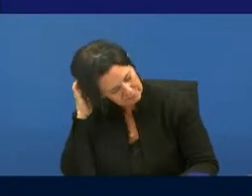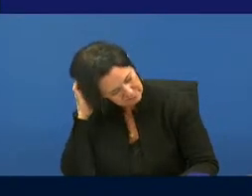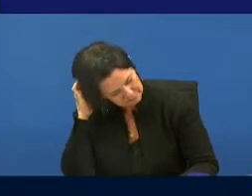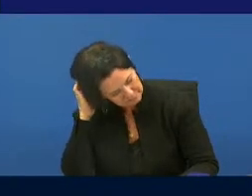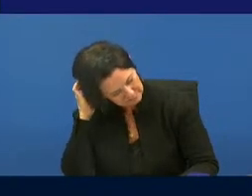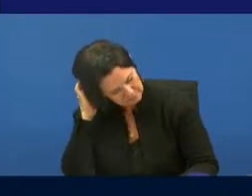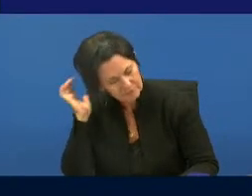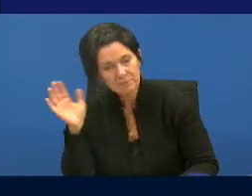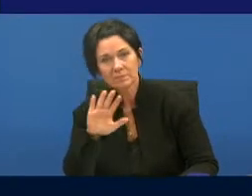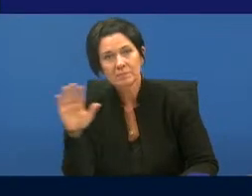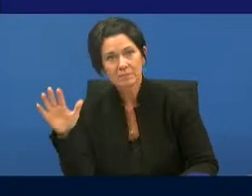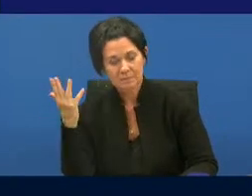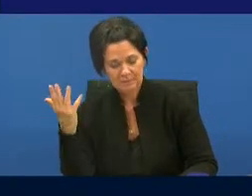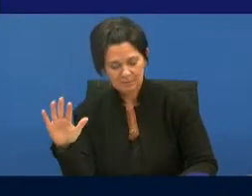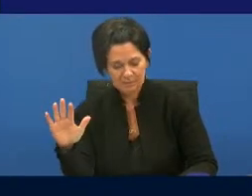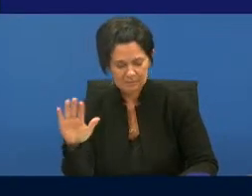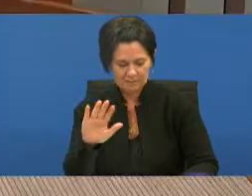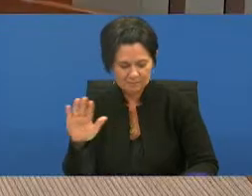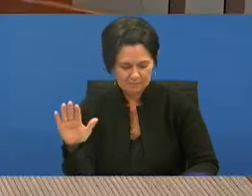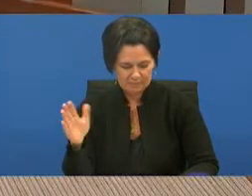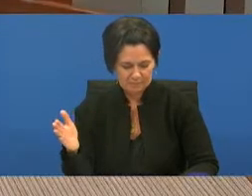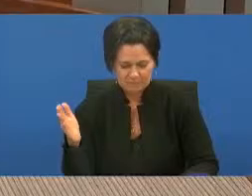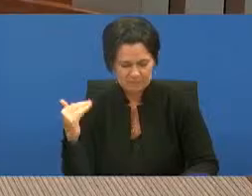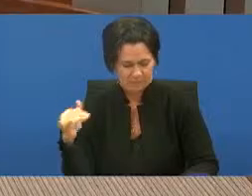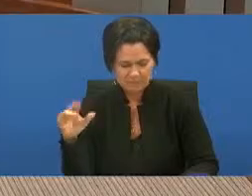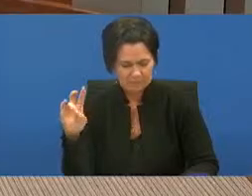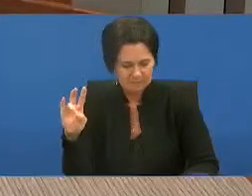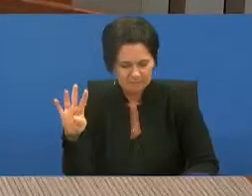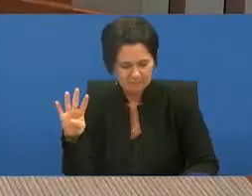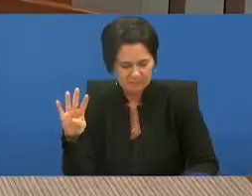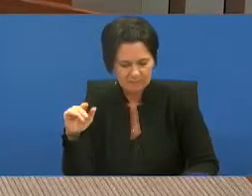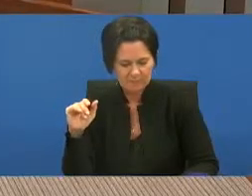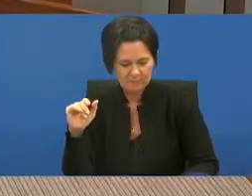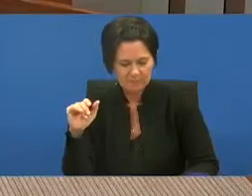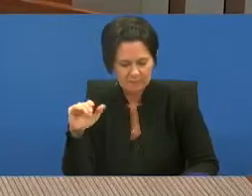Oh, sorry, we did that one already. Apologize. We're not going to redo that one.